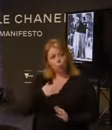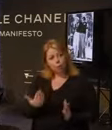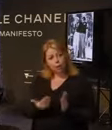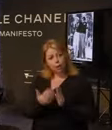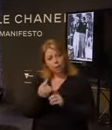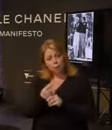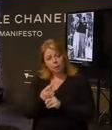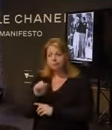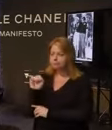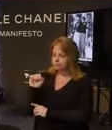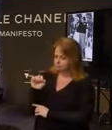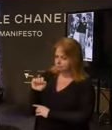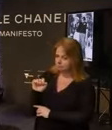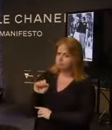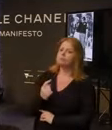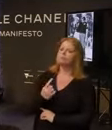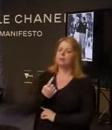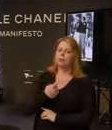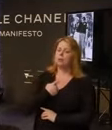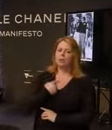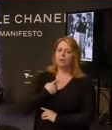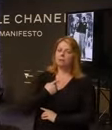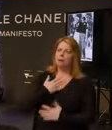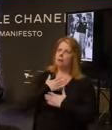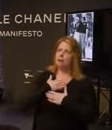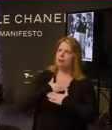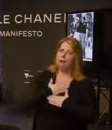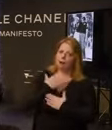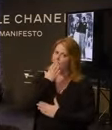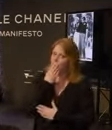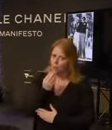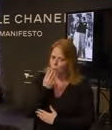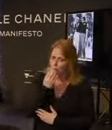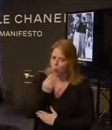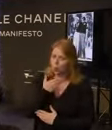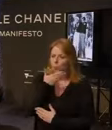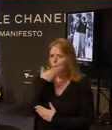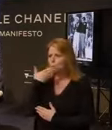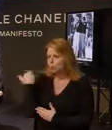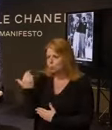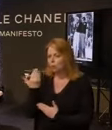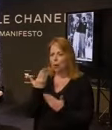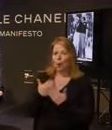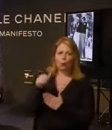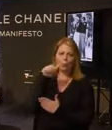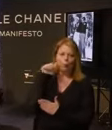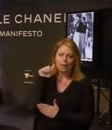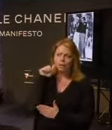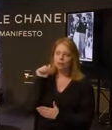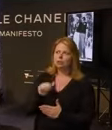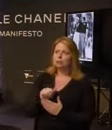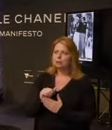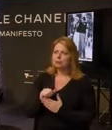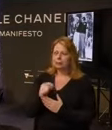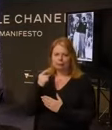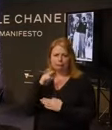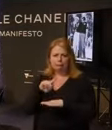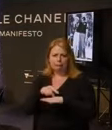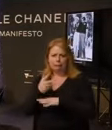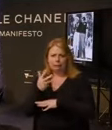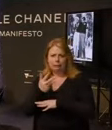Yeah, I mean, personally, I absolutely adore this photograph. It's so gorgeous on the beach in the late 20s.